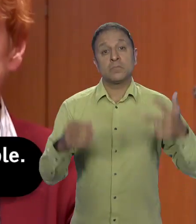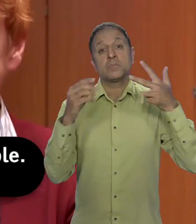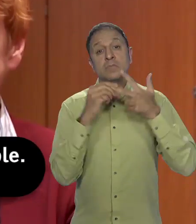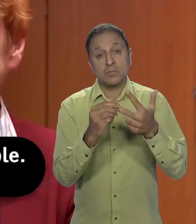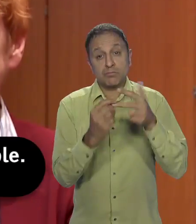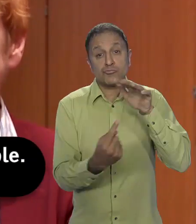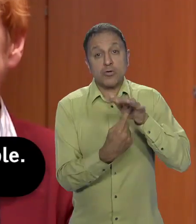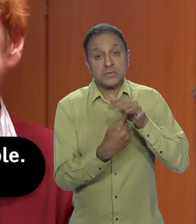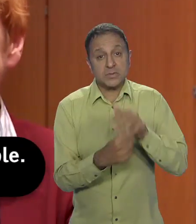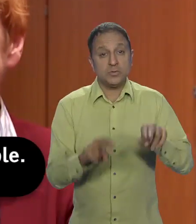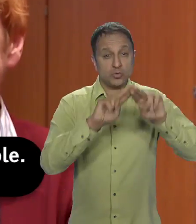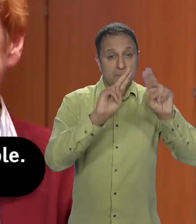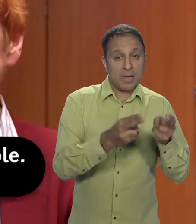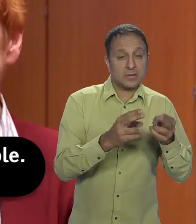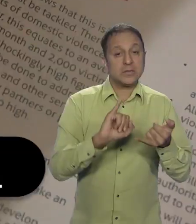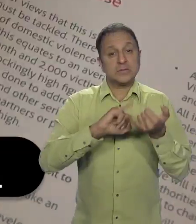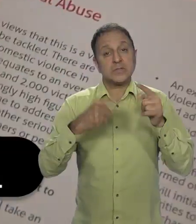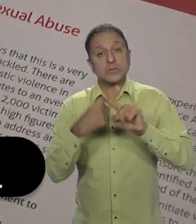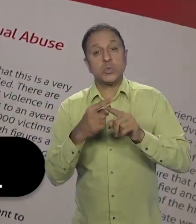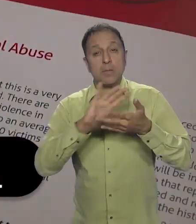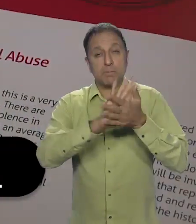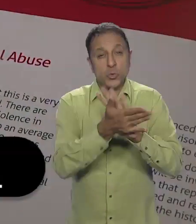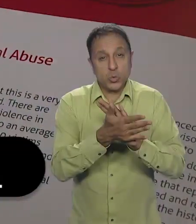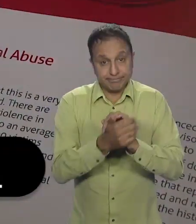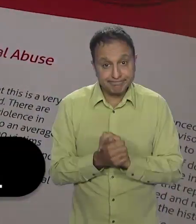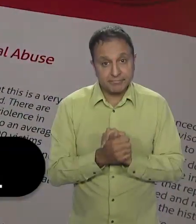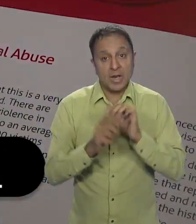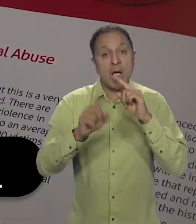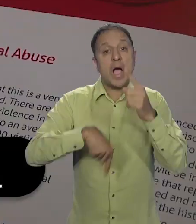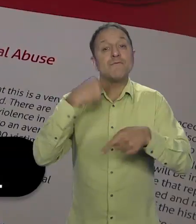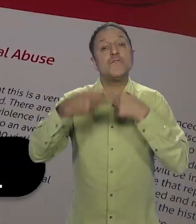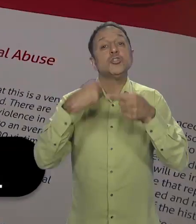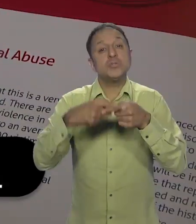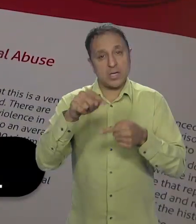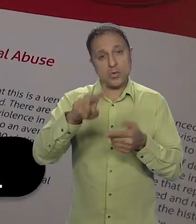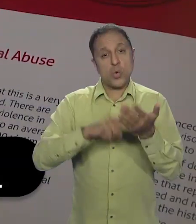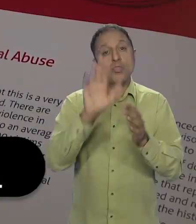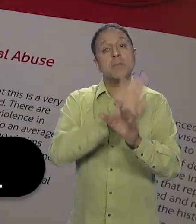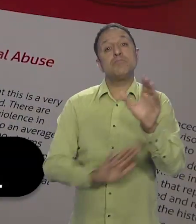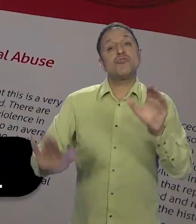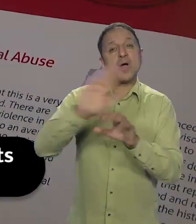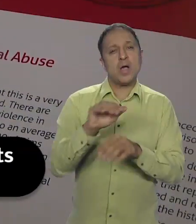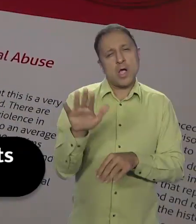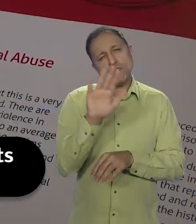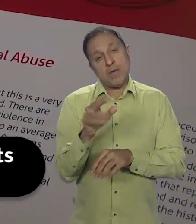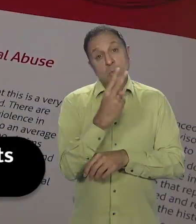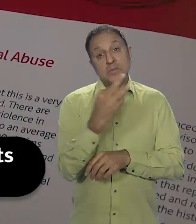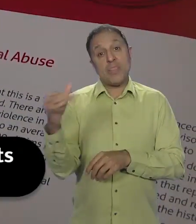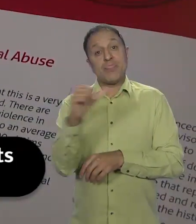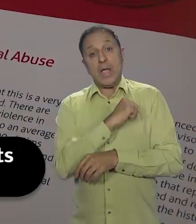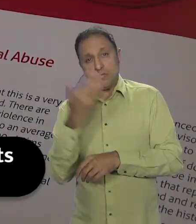big issue for people. My next priority is domestic and sexual abuse. There are